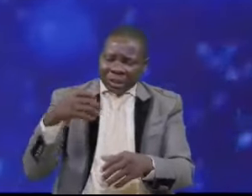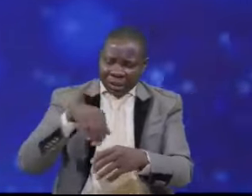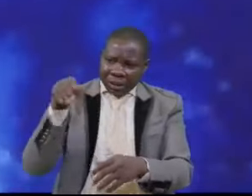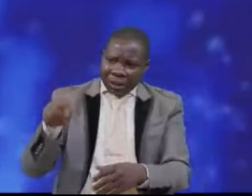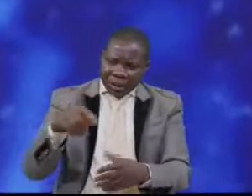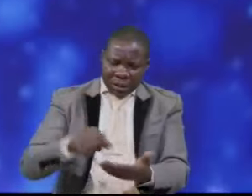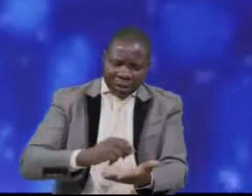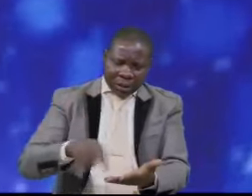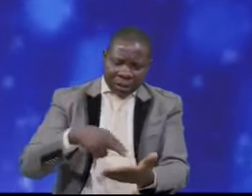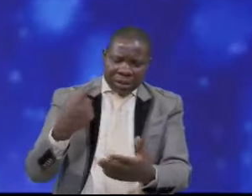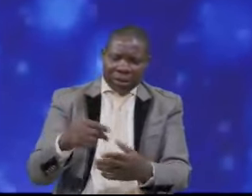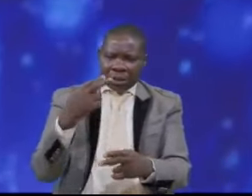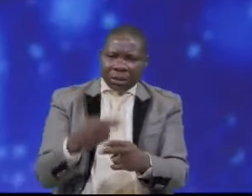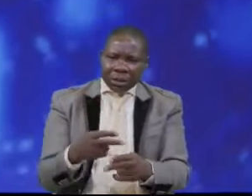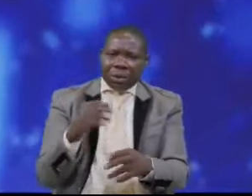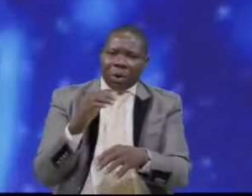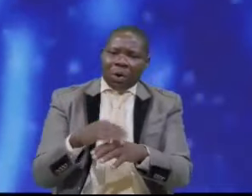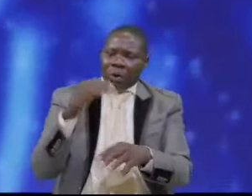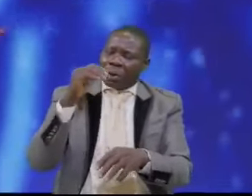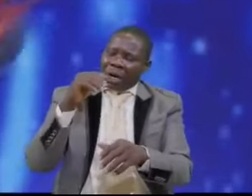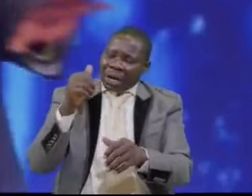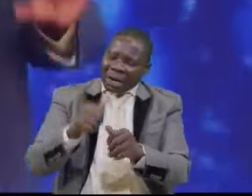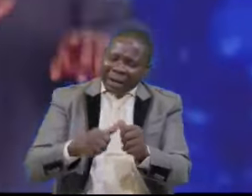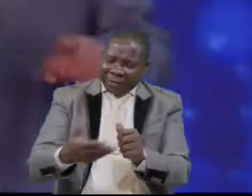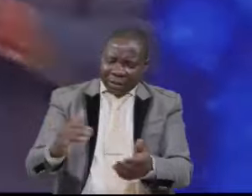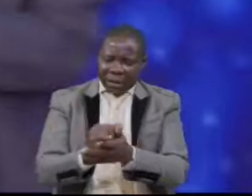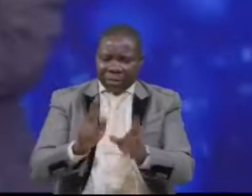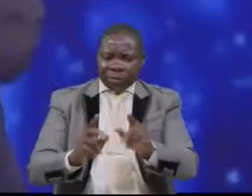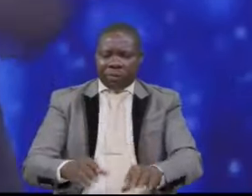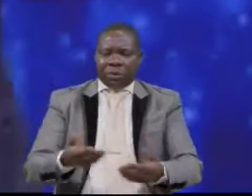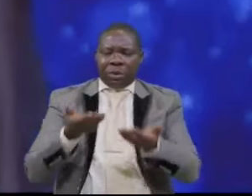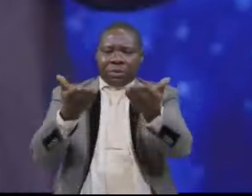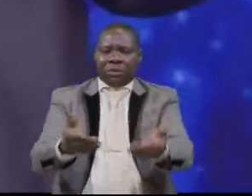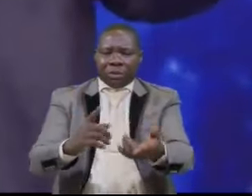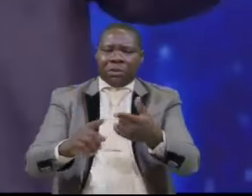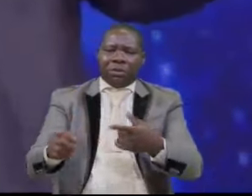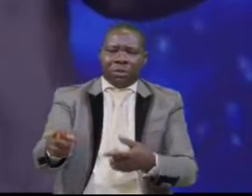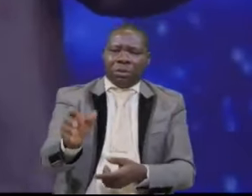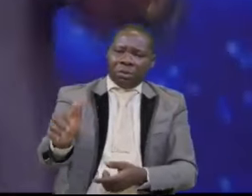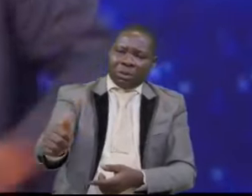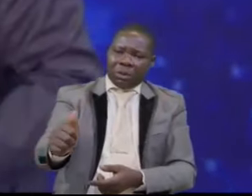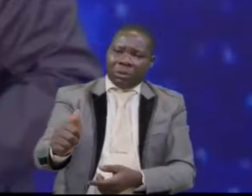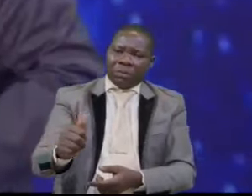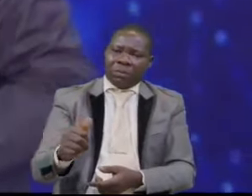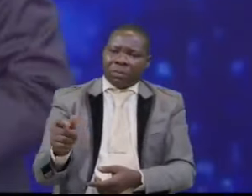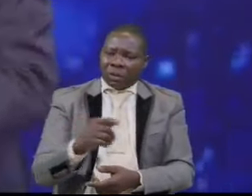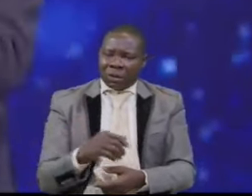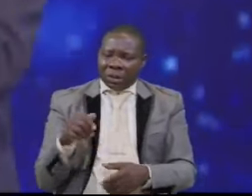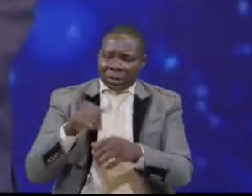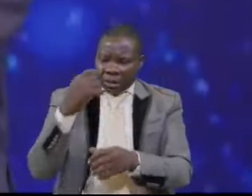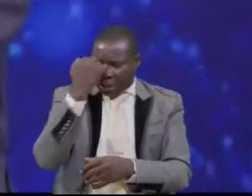what people presented to him. He read the label in the ideas and ideologies that